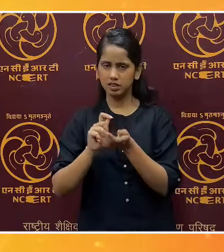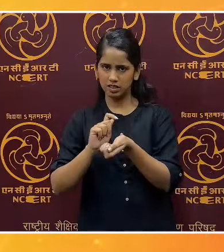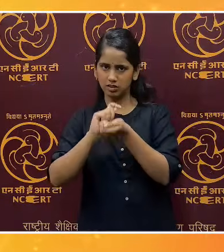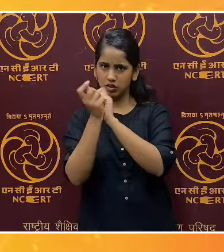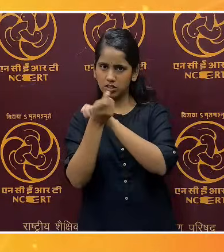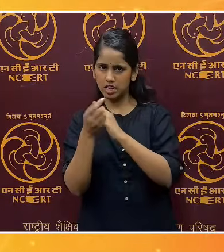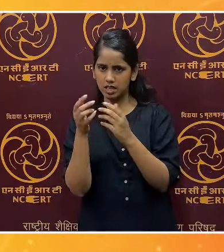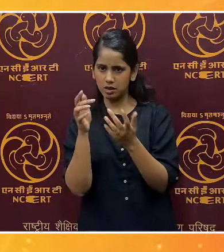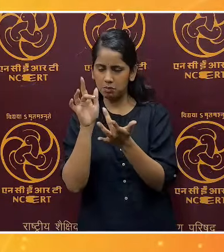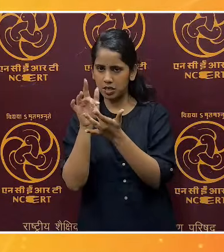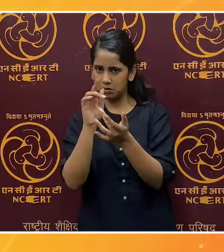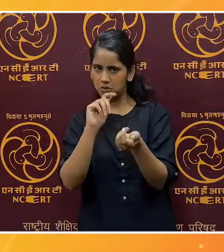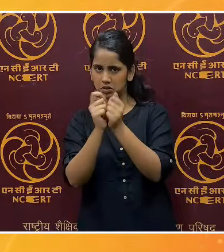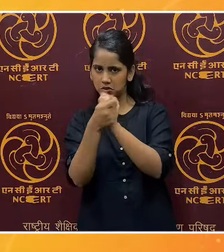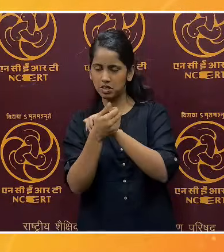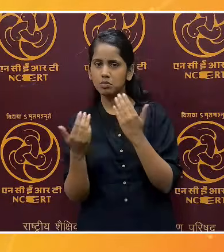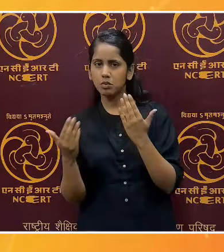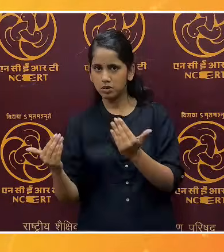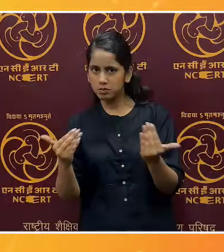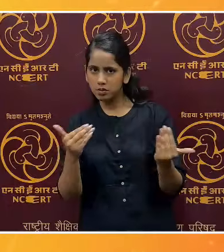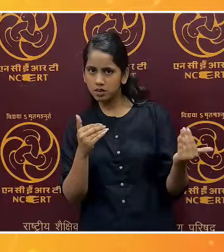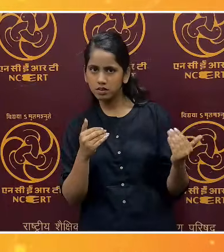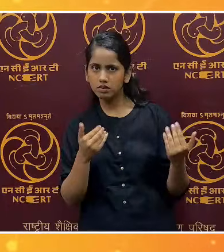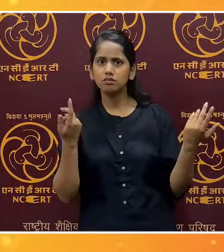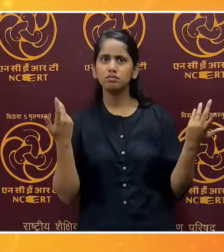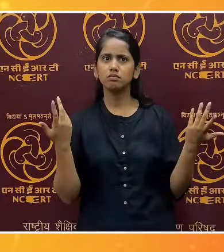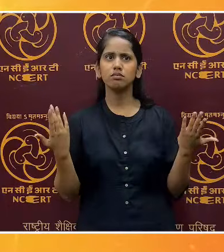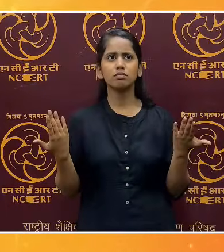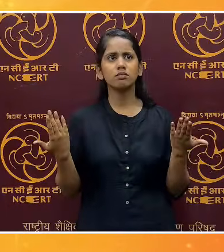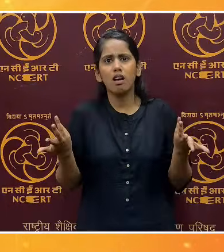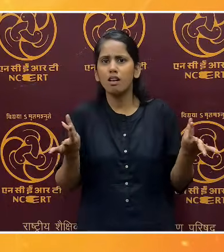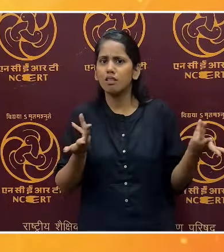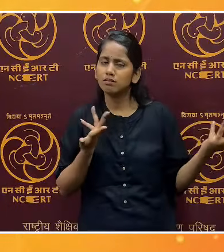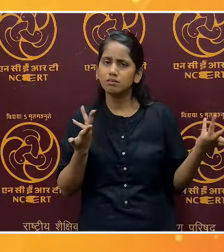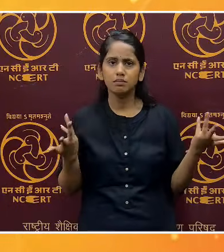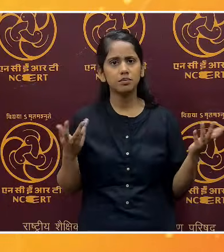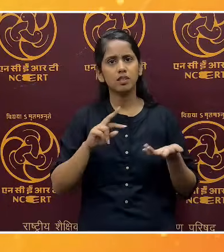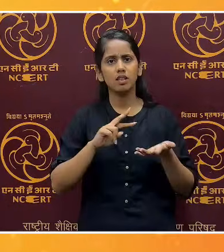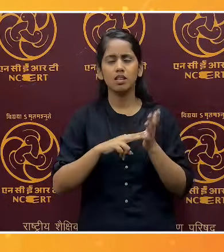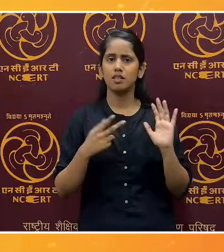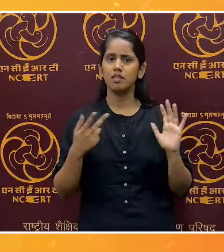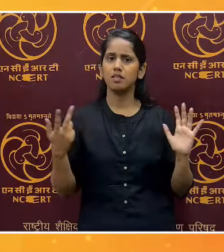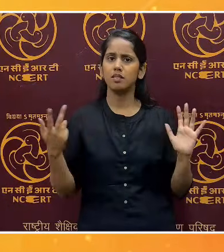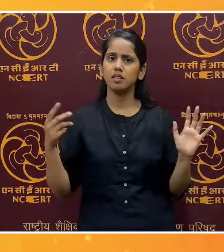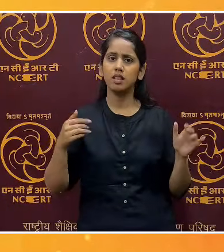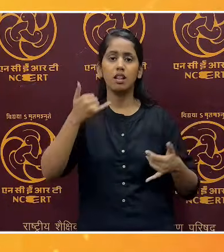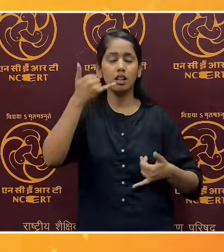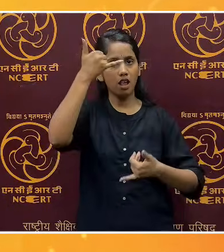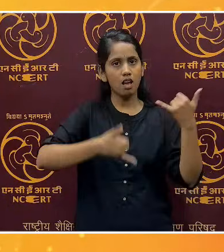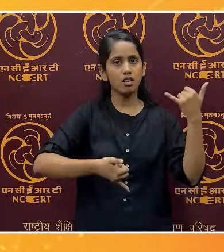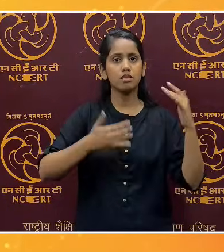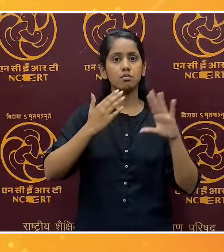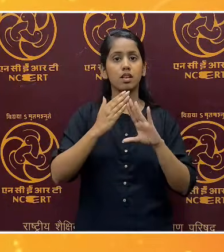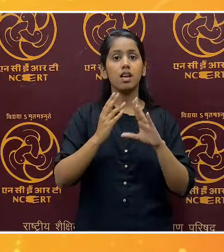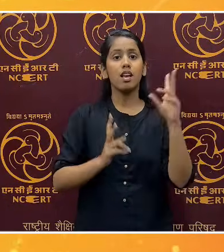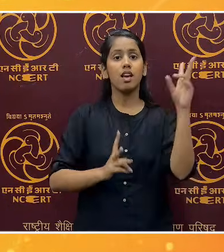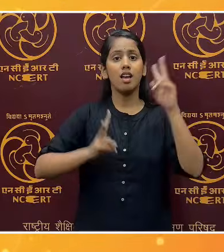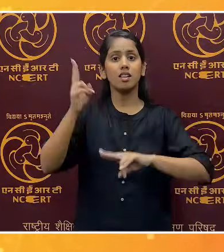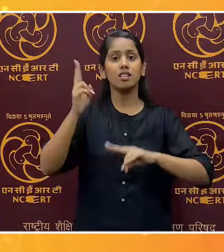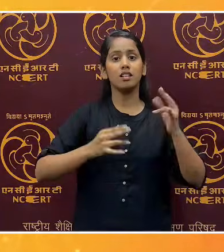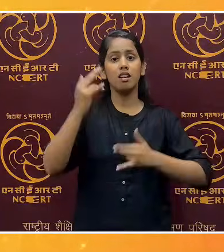in between? Yes, it's always improvisation. I think it's the till the last editing we do